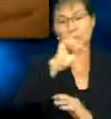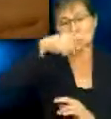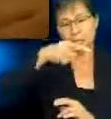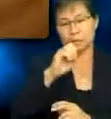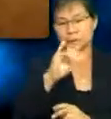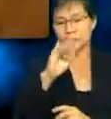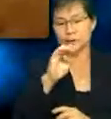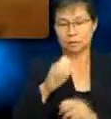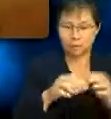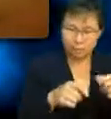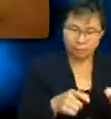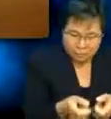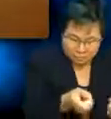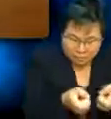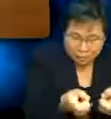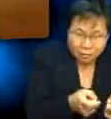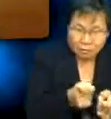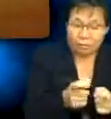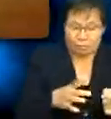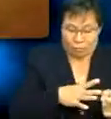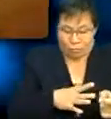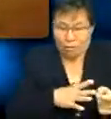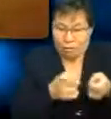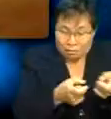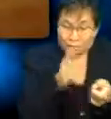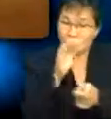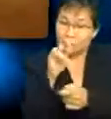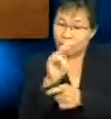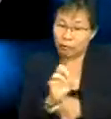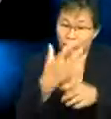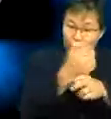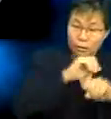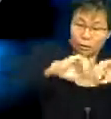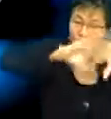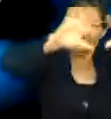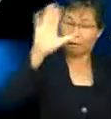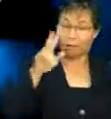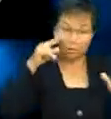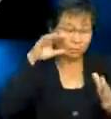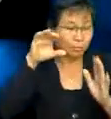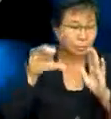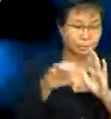Then adjust the fine control to get the clearest view.